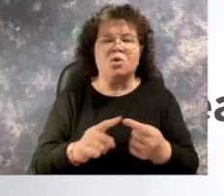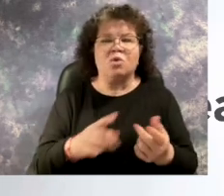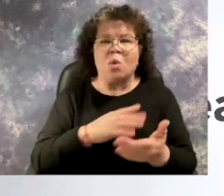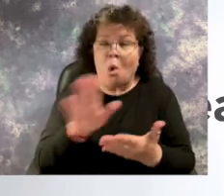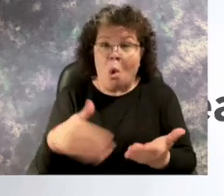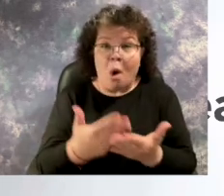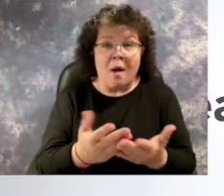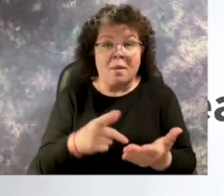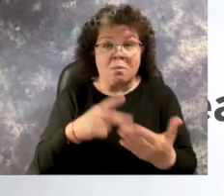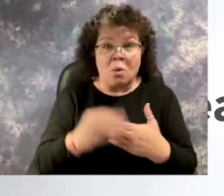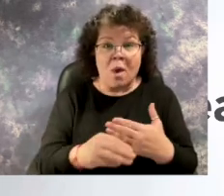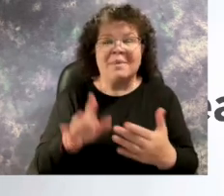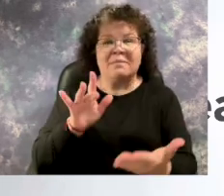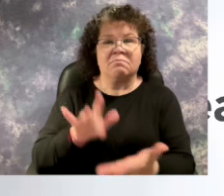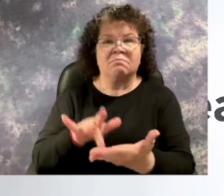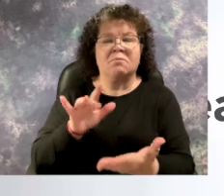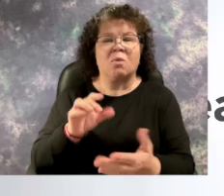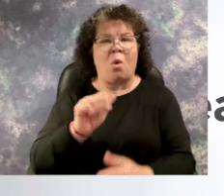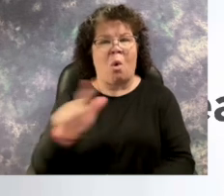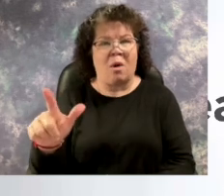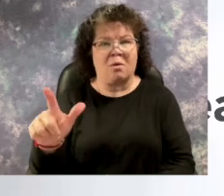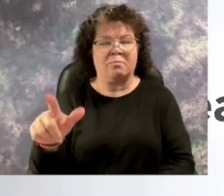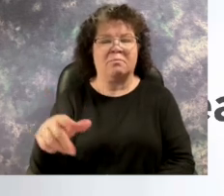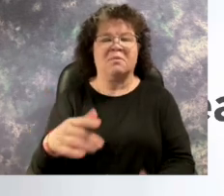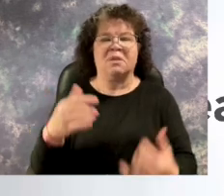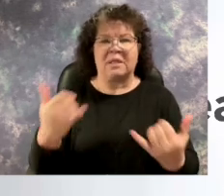Programs. Now let's go back to the top of the page.